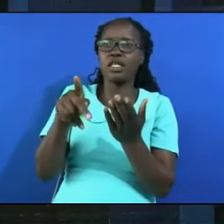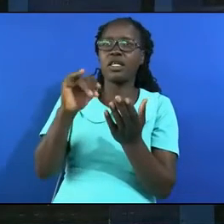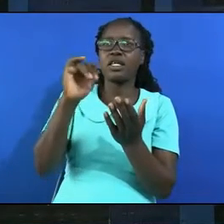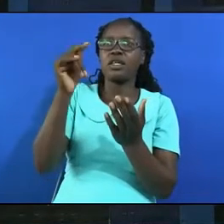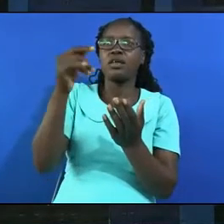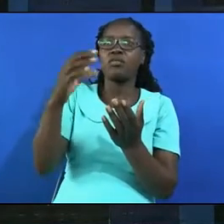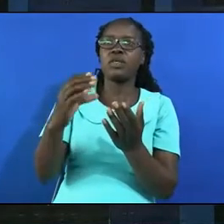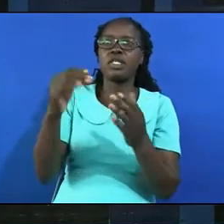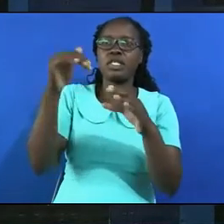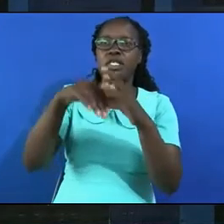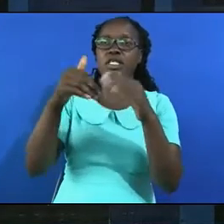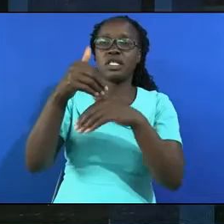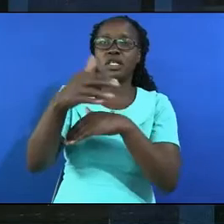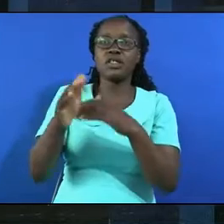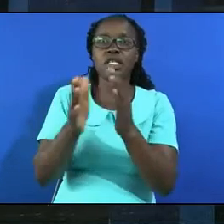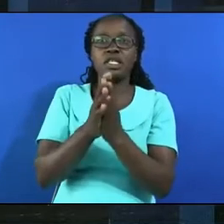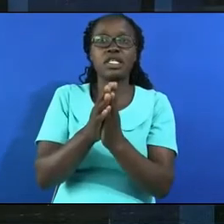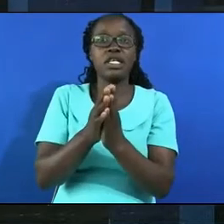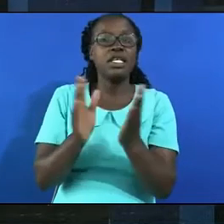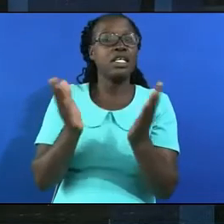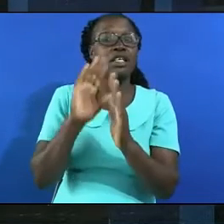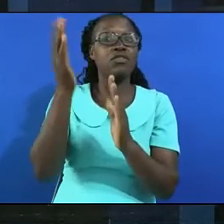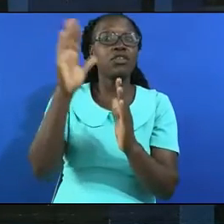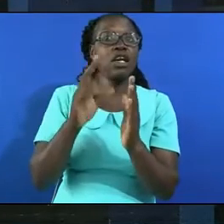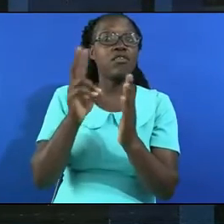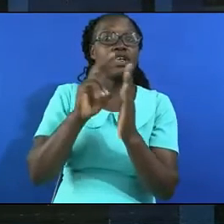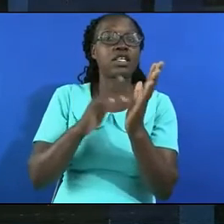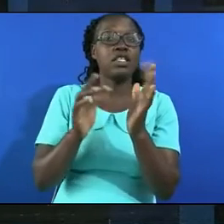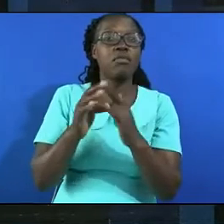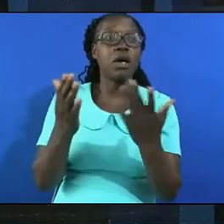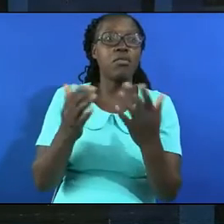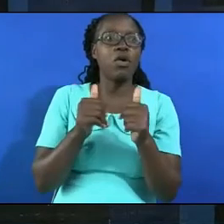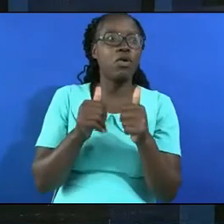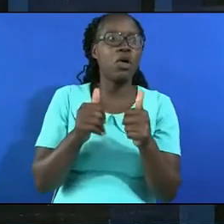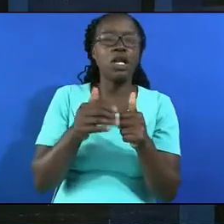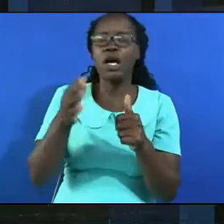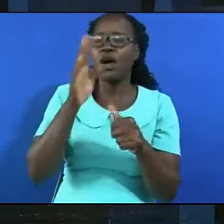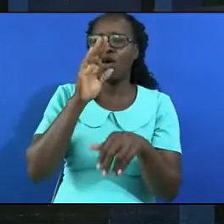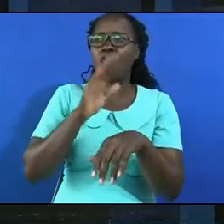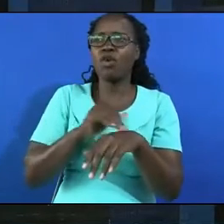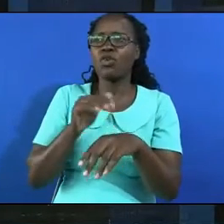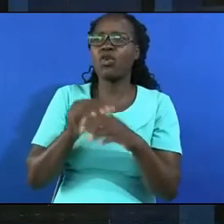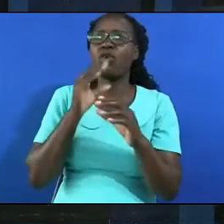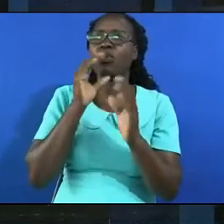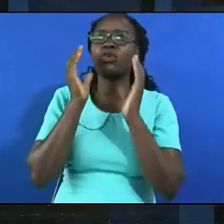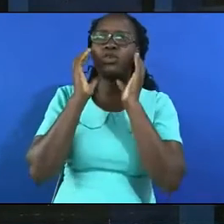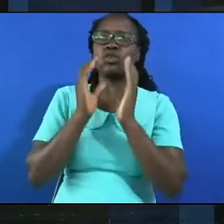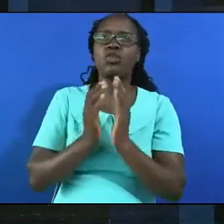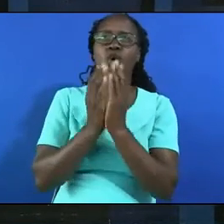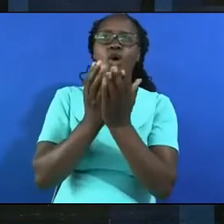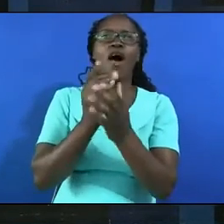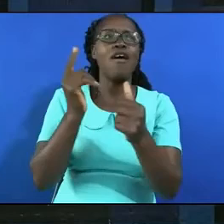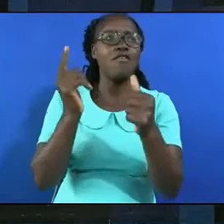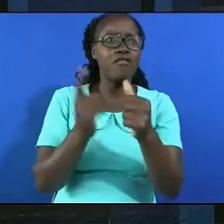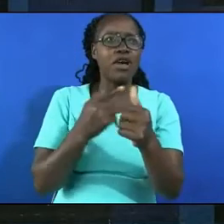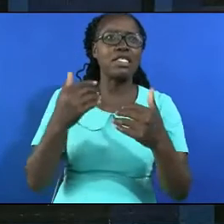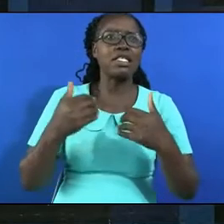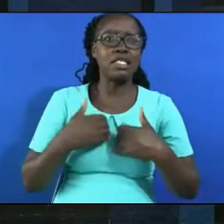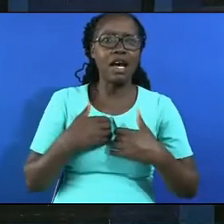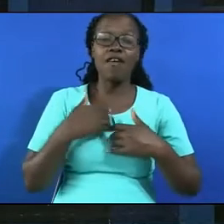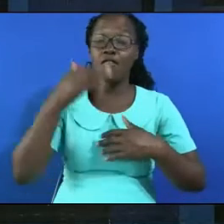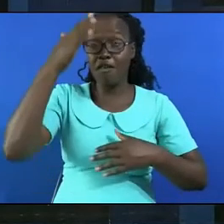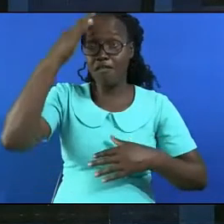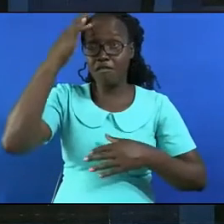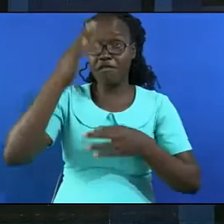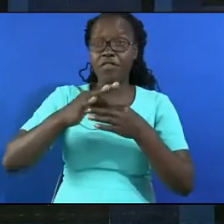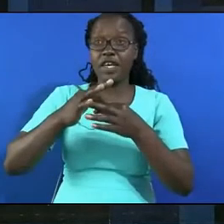Brothers and sisters, in case you didn't read the Bible properly, God called Noah to first have